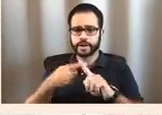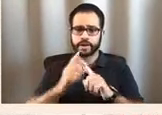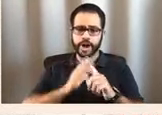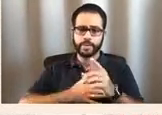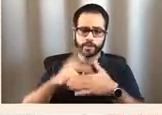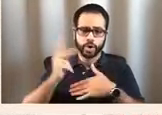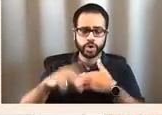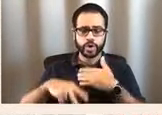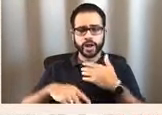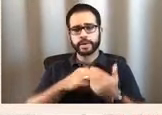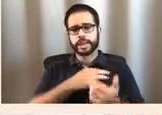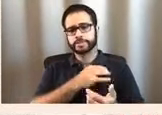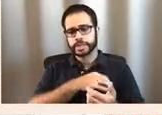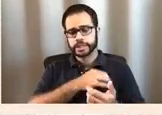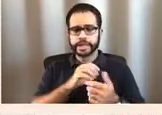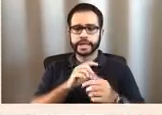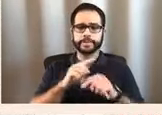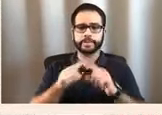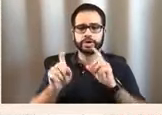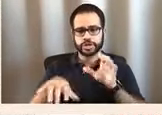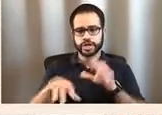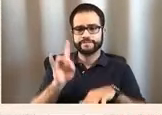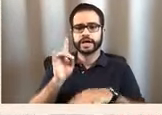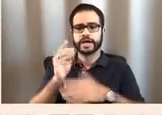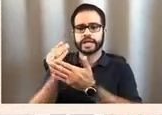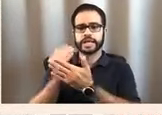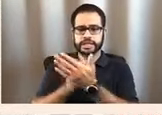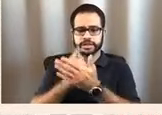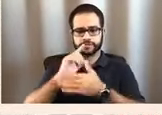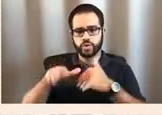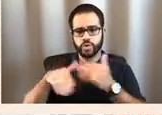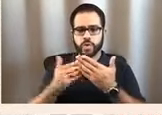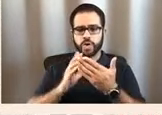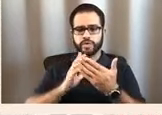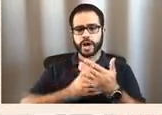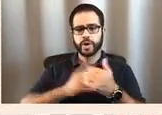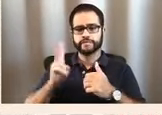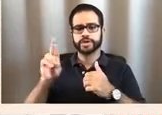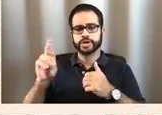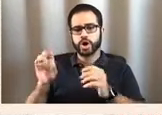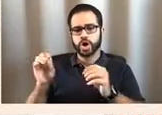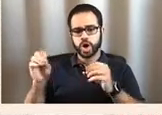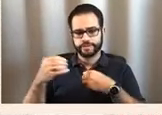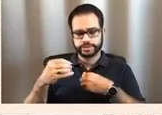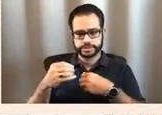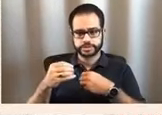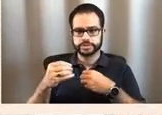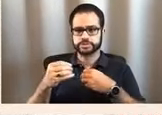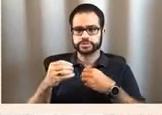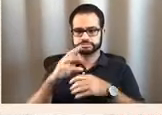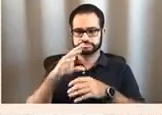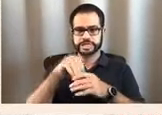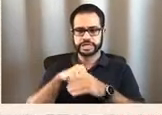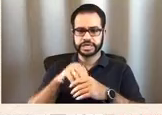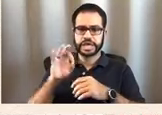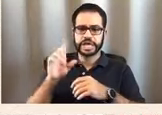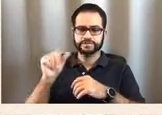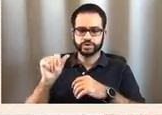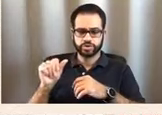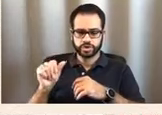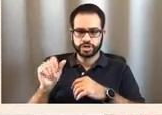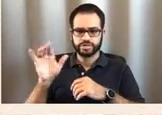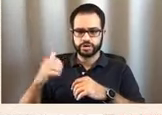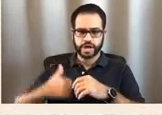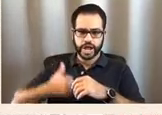Most important, you can find listing of all of our VR offices within the state, their addresses and their